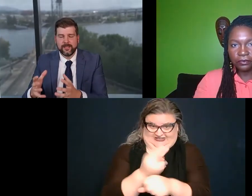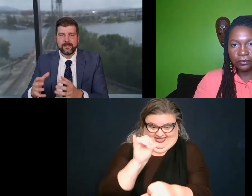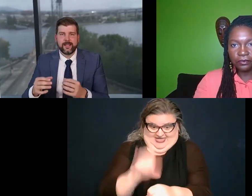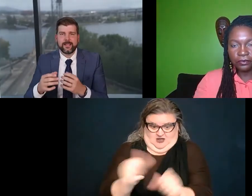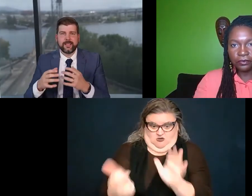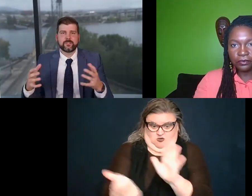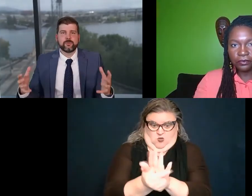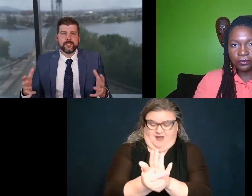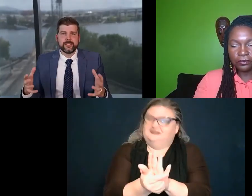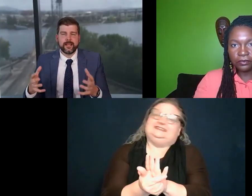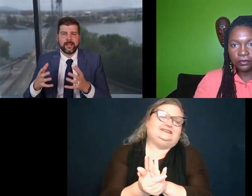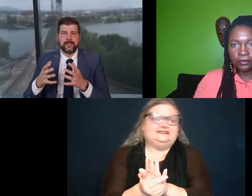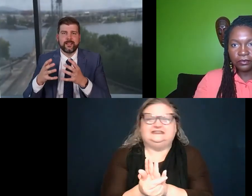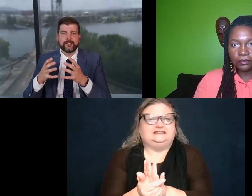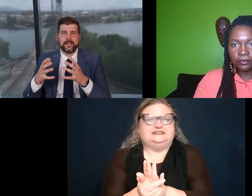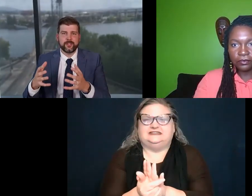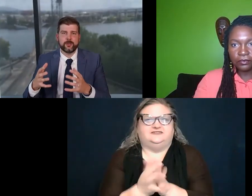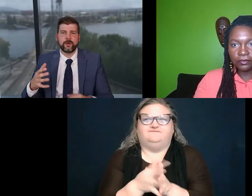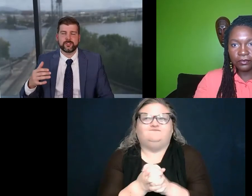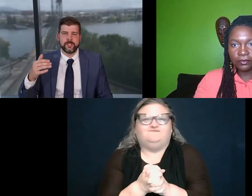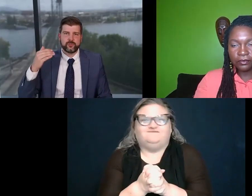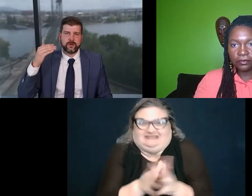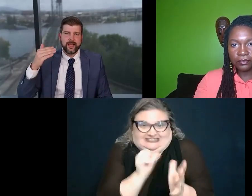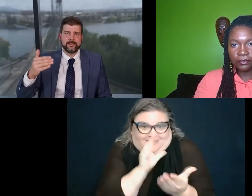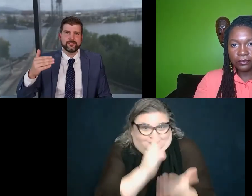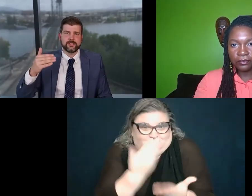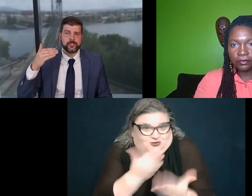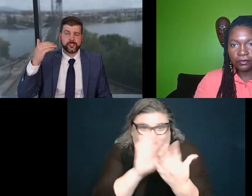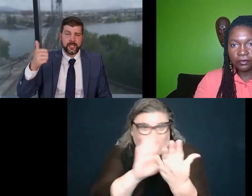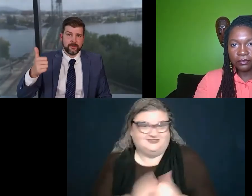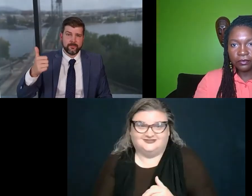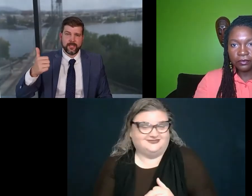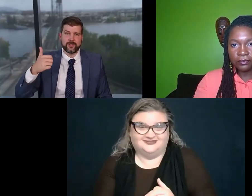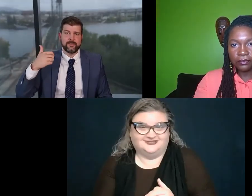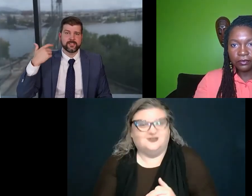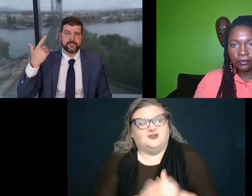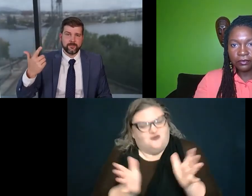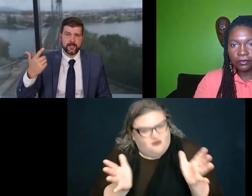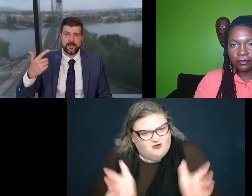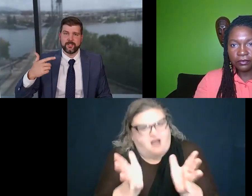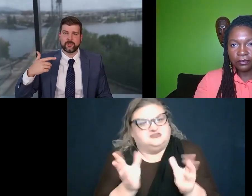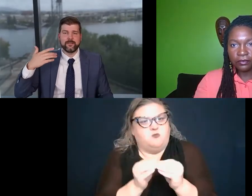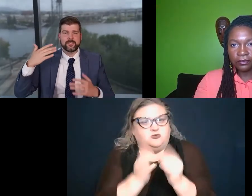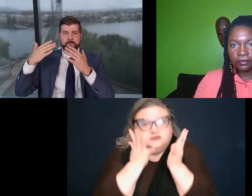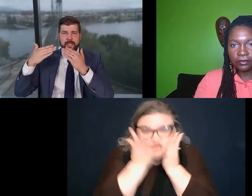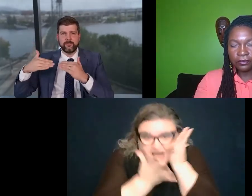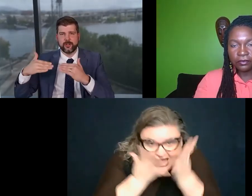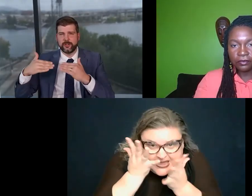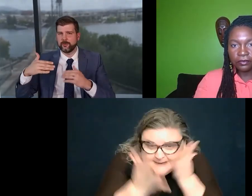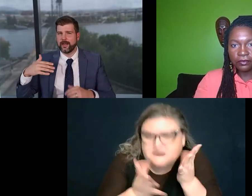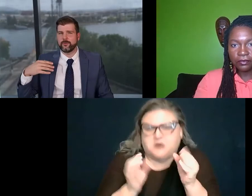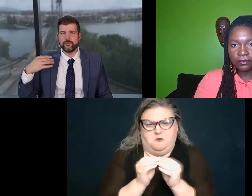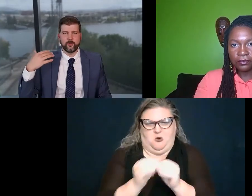crime is really it's not a good approach. It drives shame, it drives stigma, it drives this